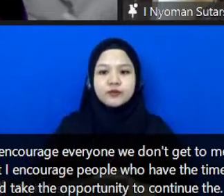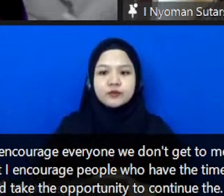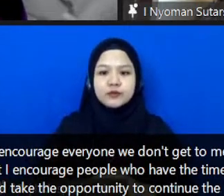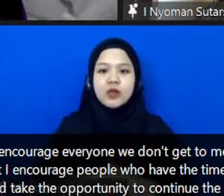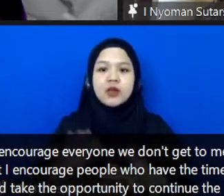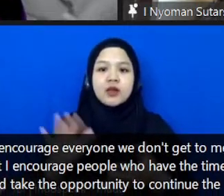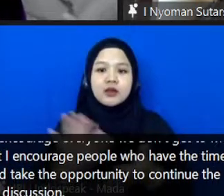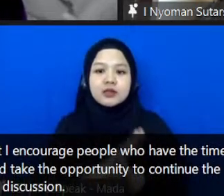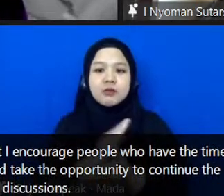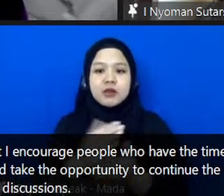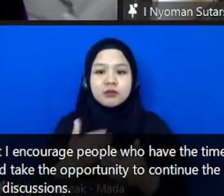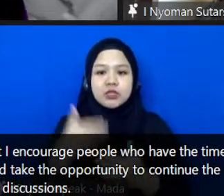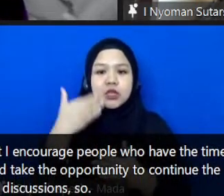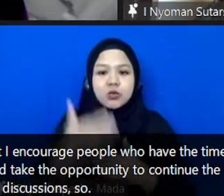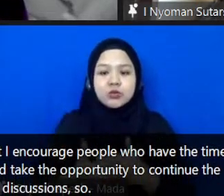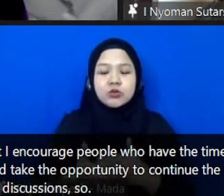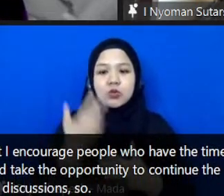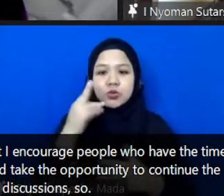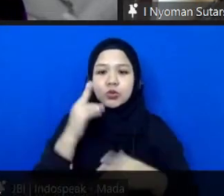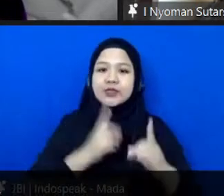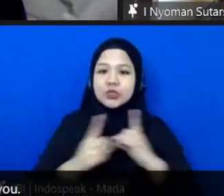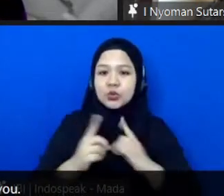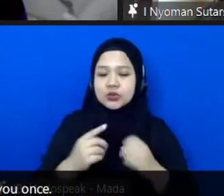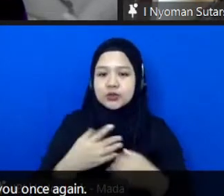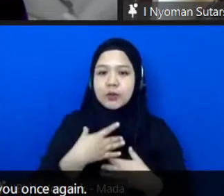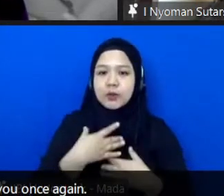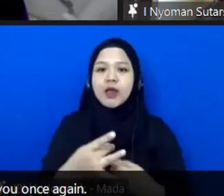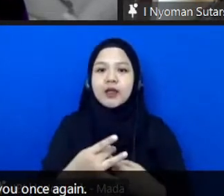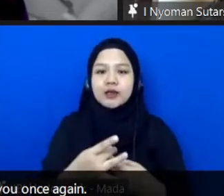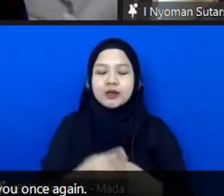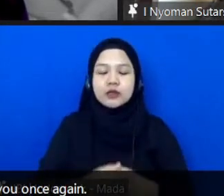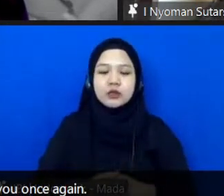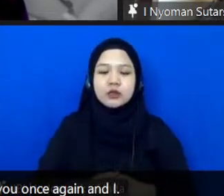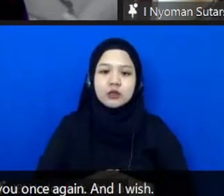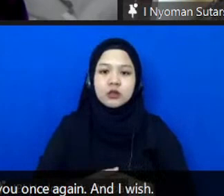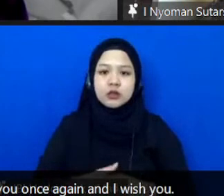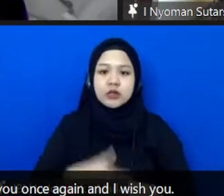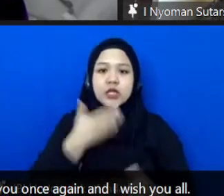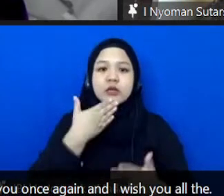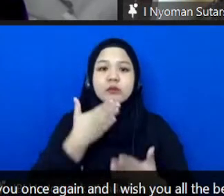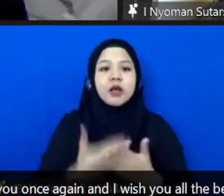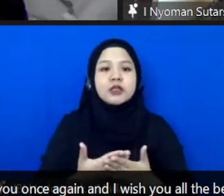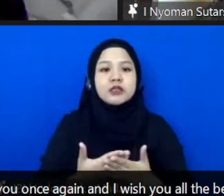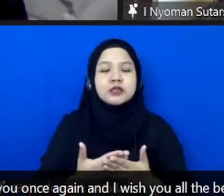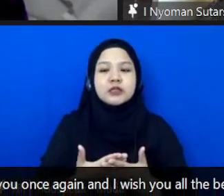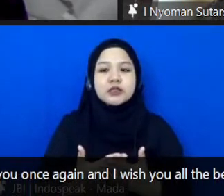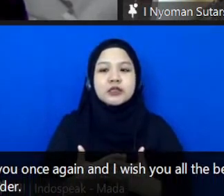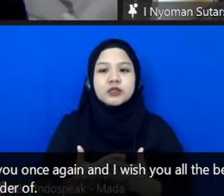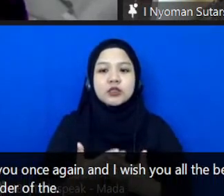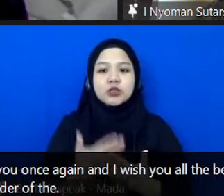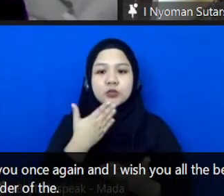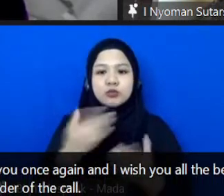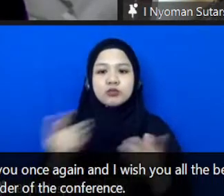interesting discussions. So thank you once again, and I wish you all the best for the remainder of the conference. Thank